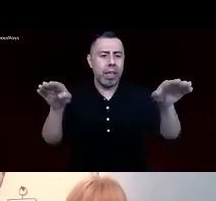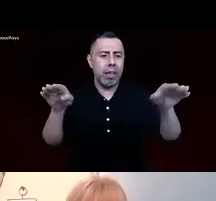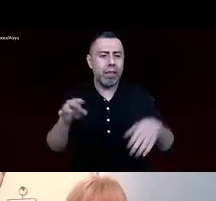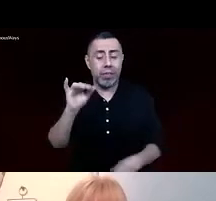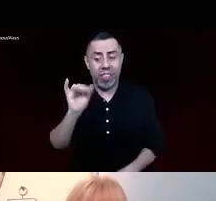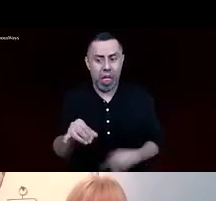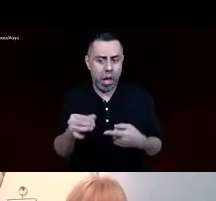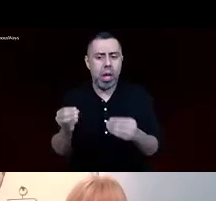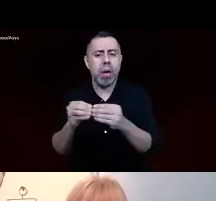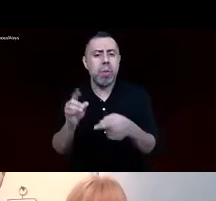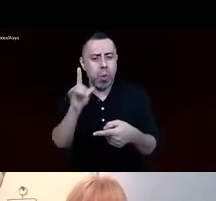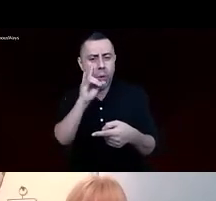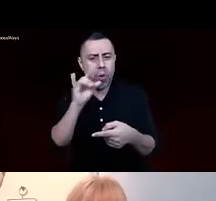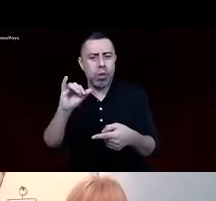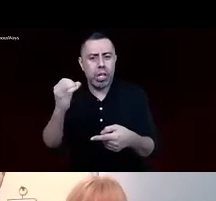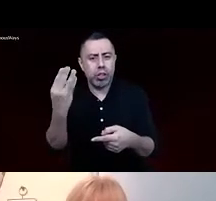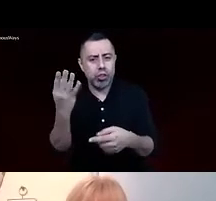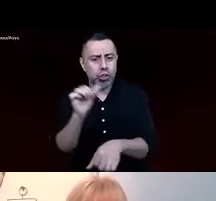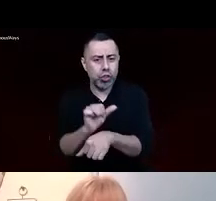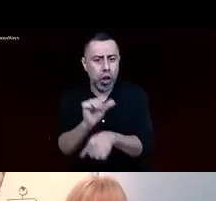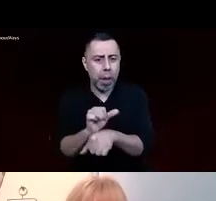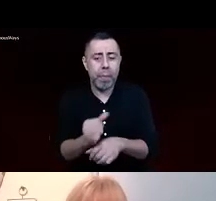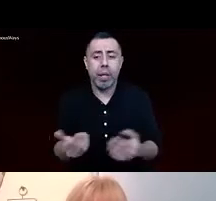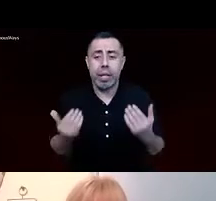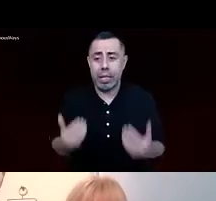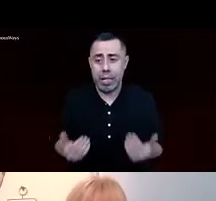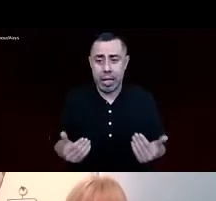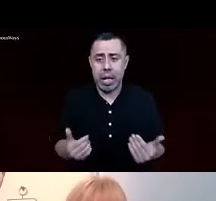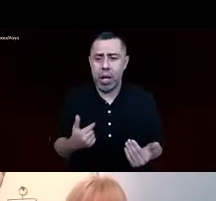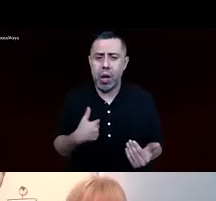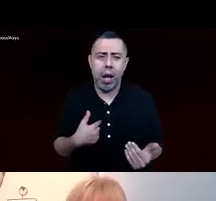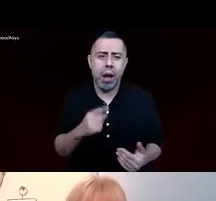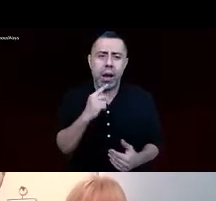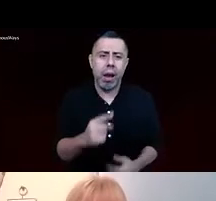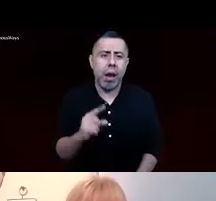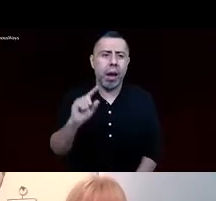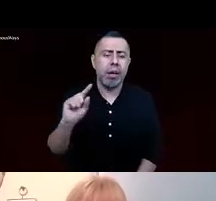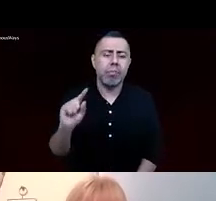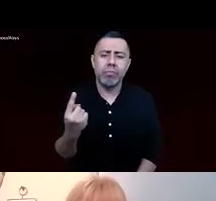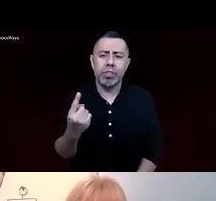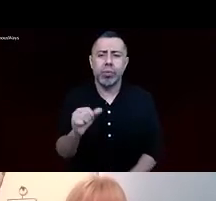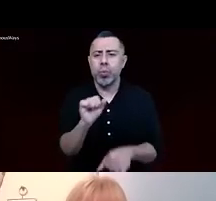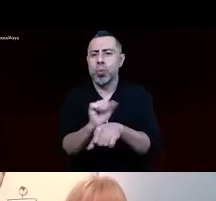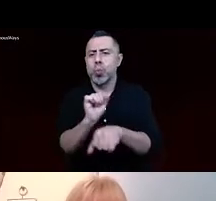job. And now I'm just working,